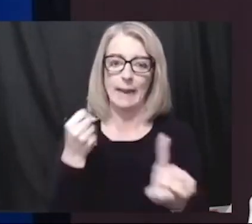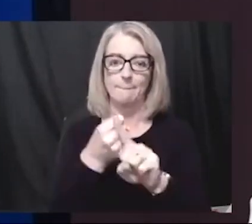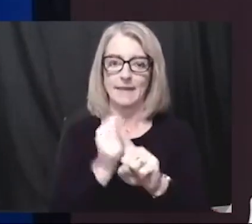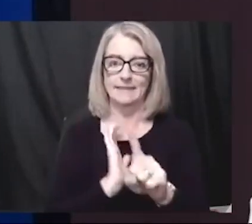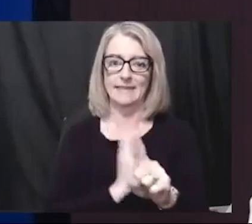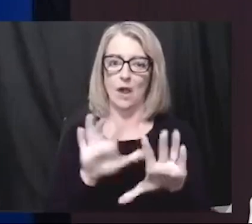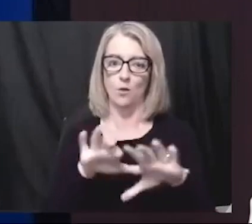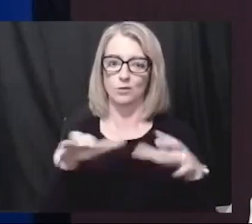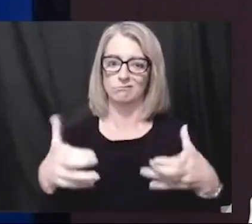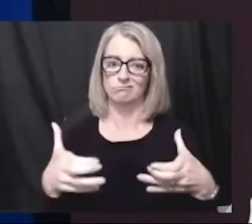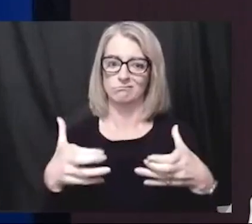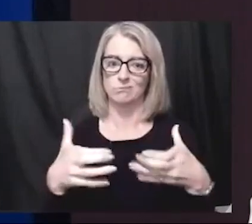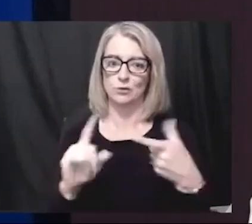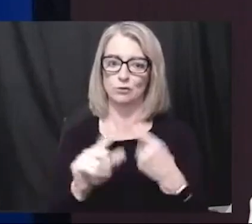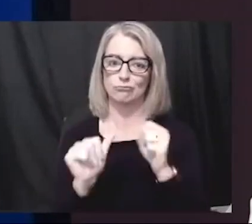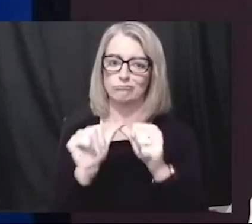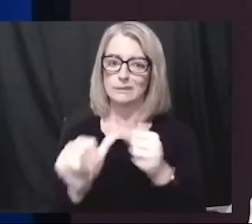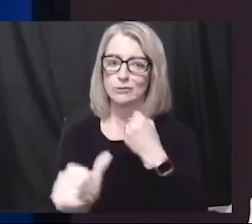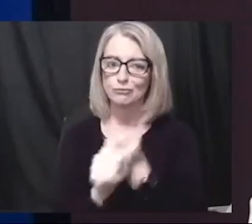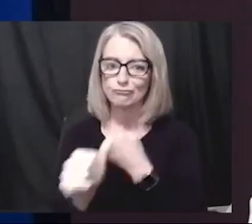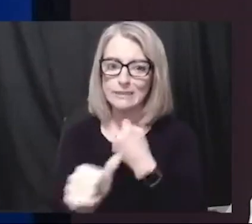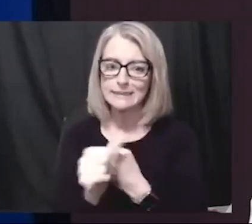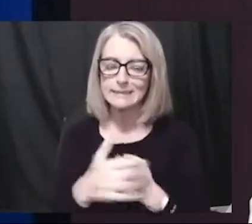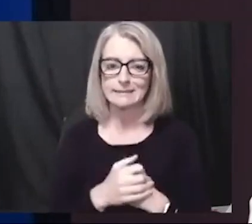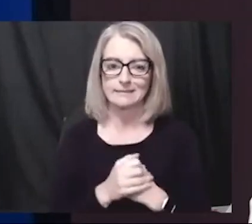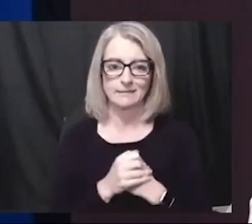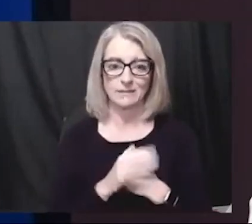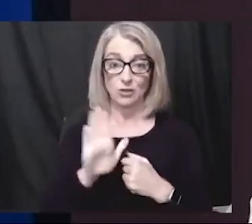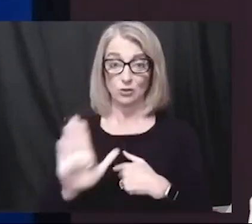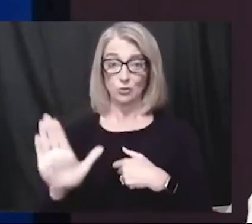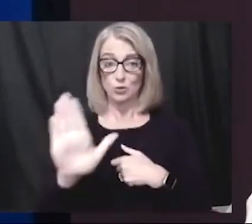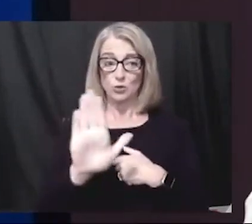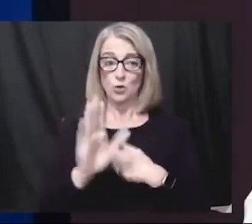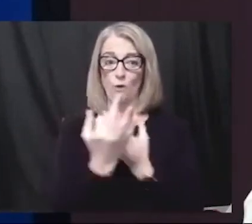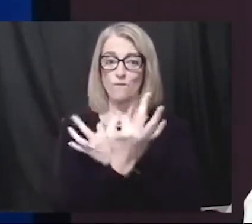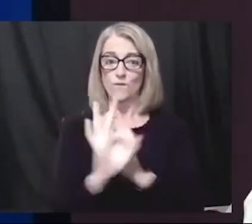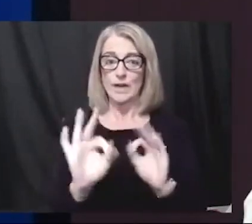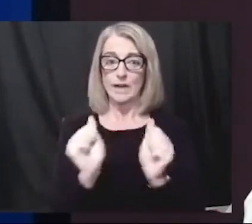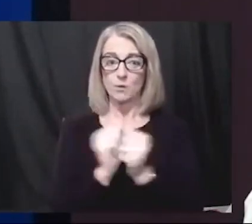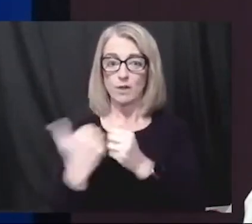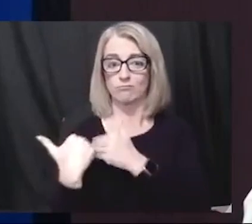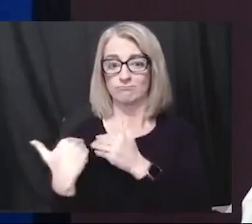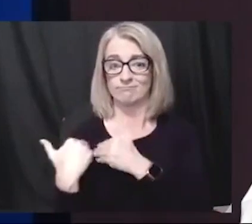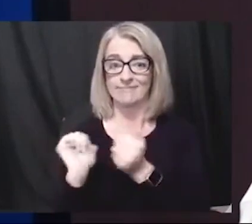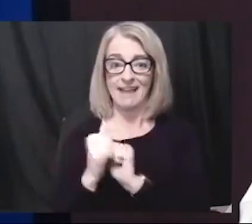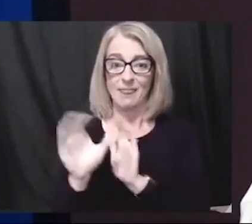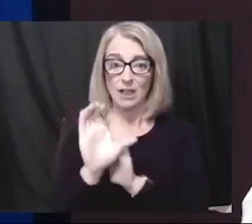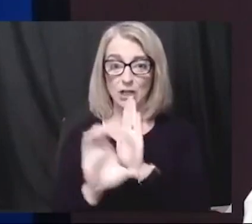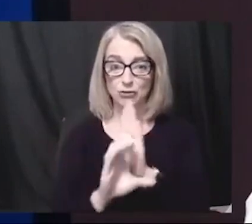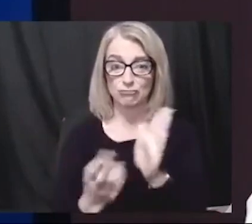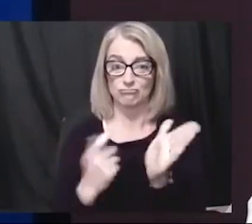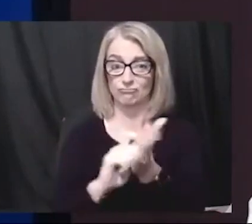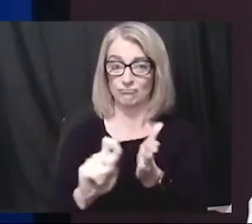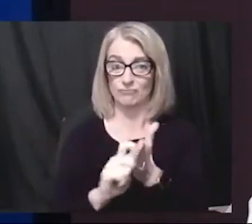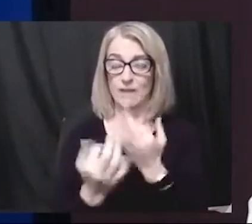what point does freedom with responsibility, which is actually how the Constitution is written, with freedom with